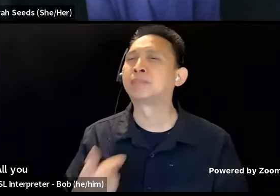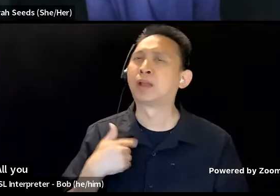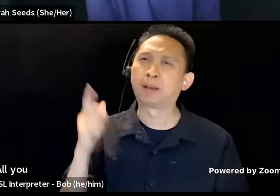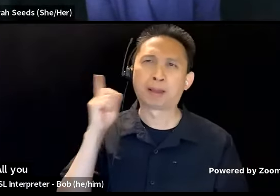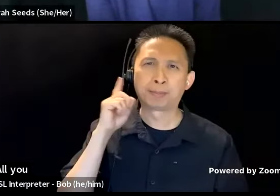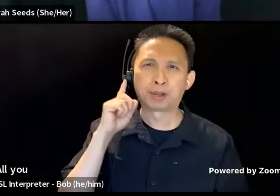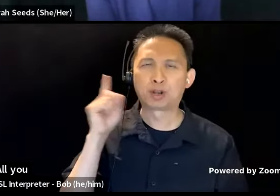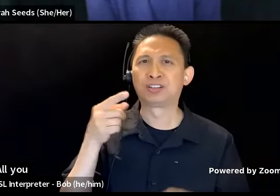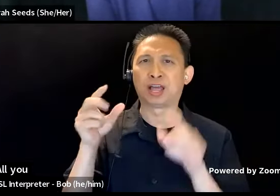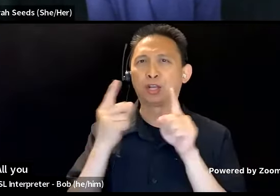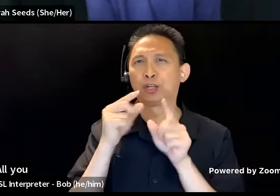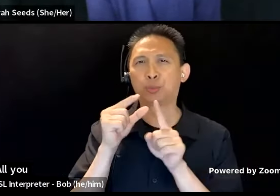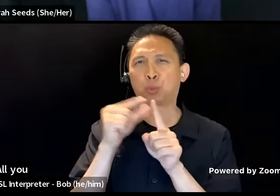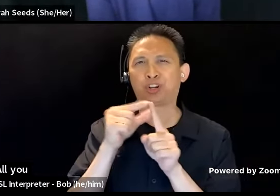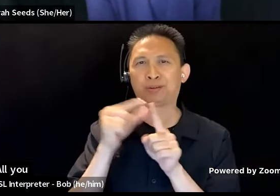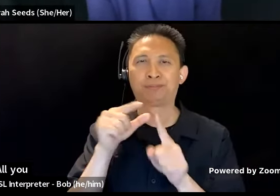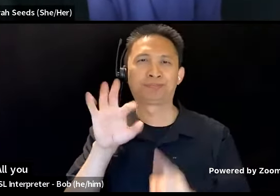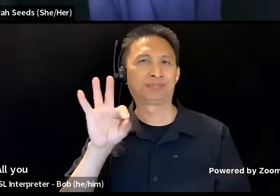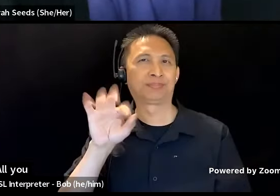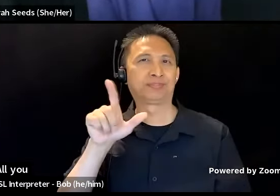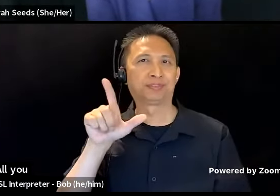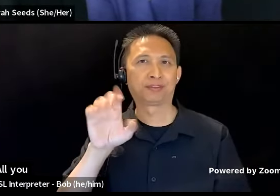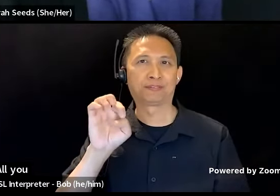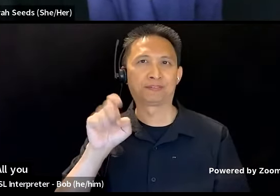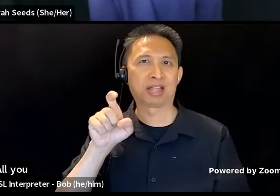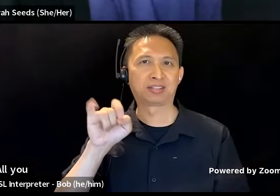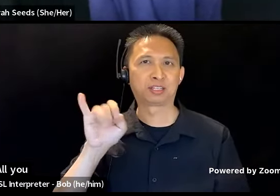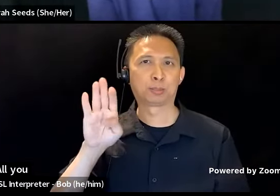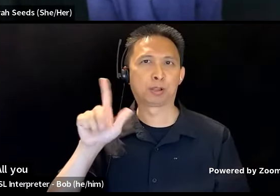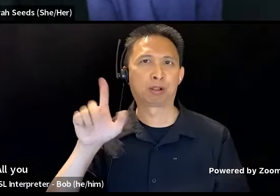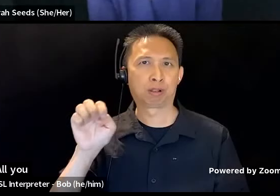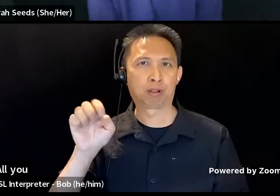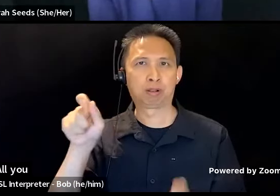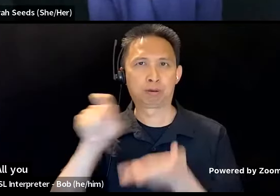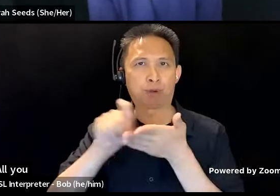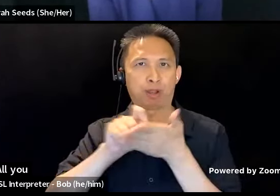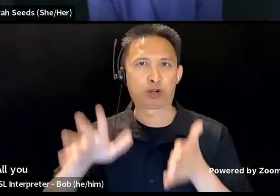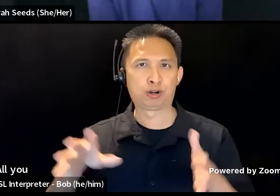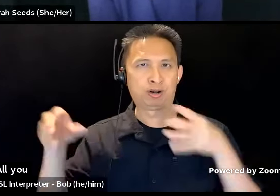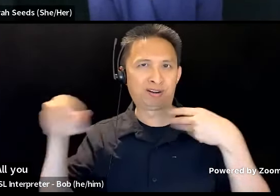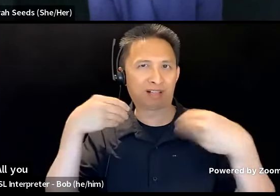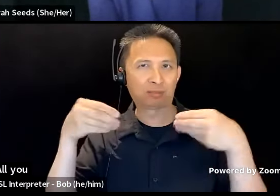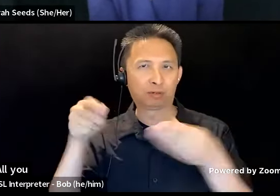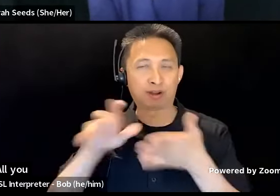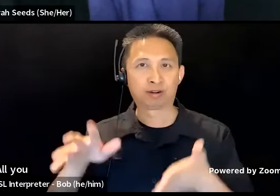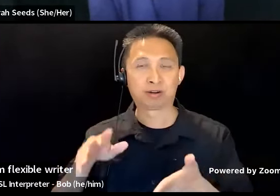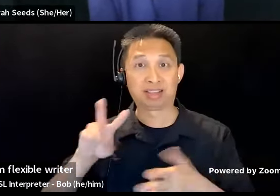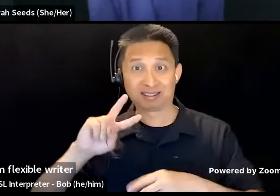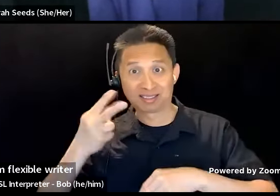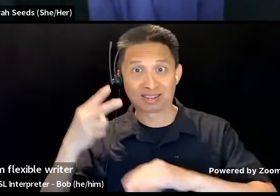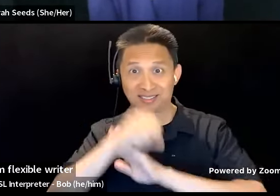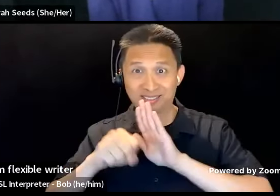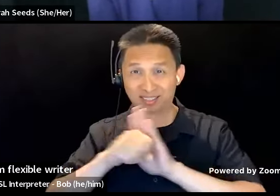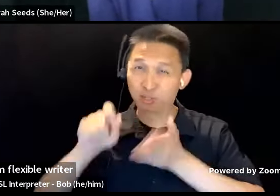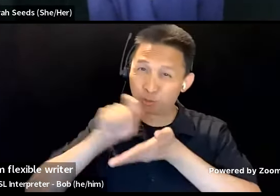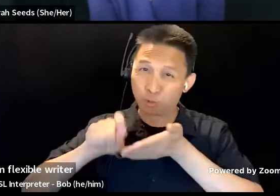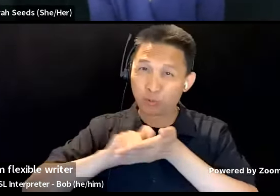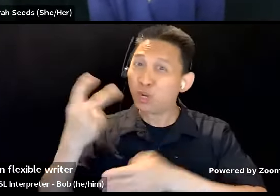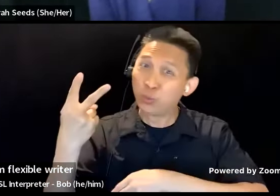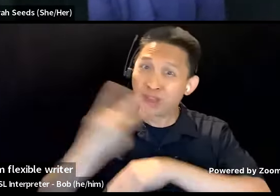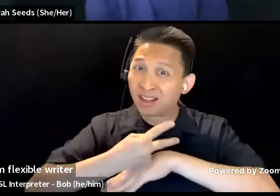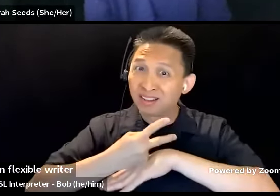term flexible writer, like, and that you wrote the second season in 2 days, the second